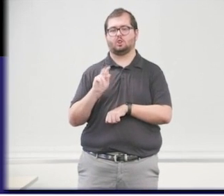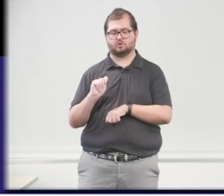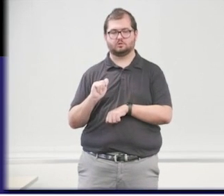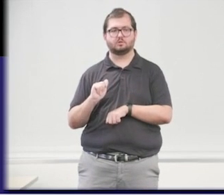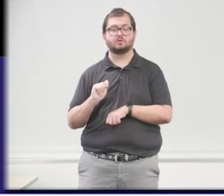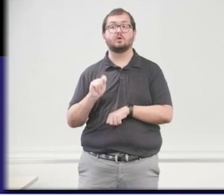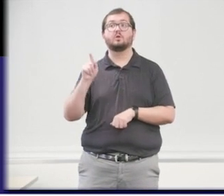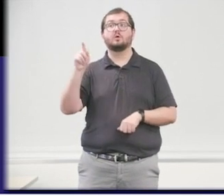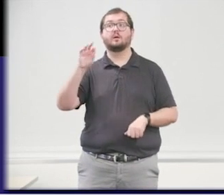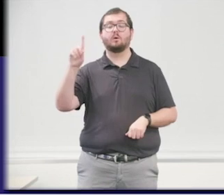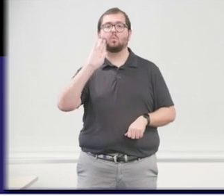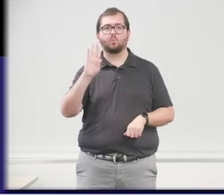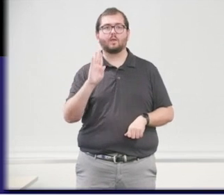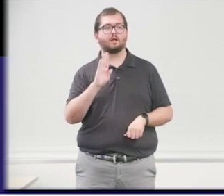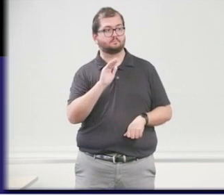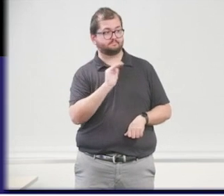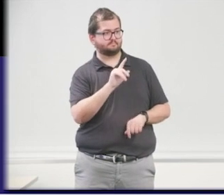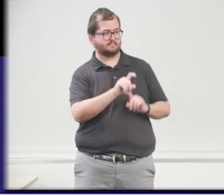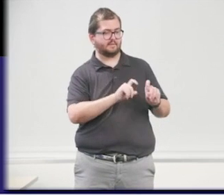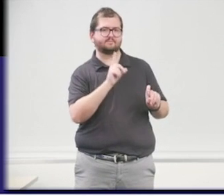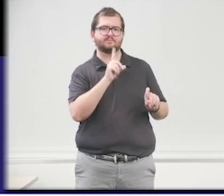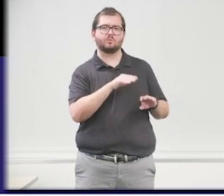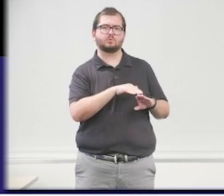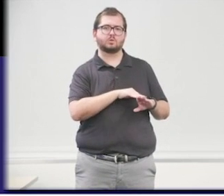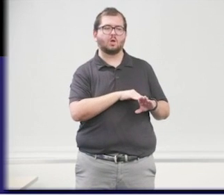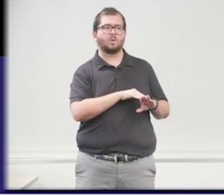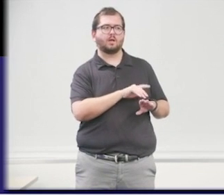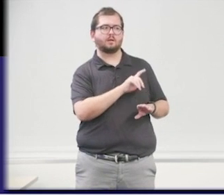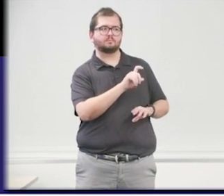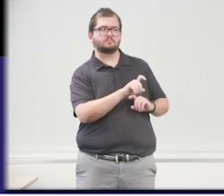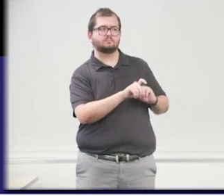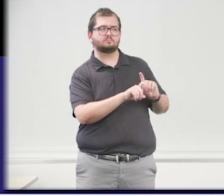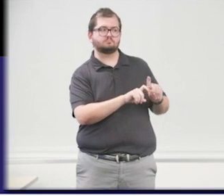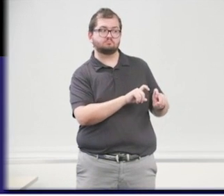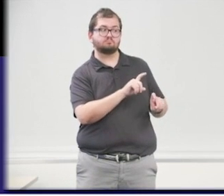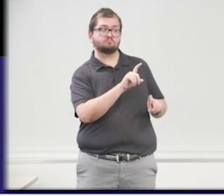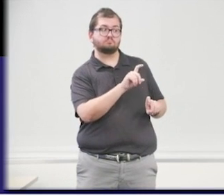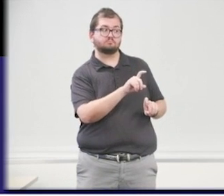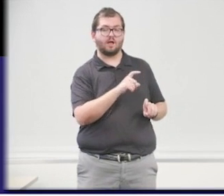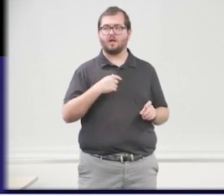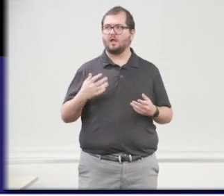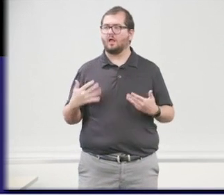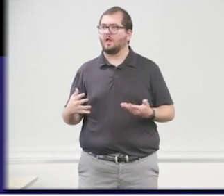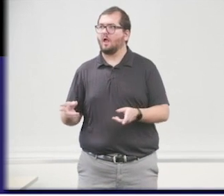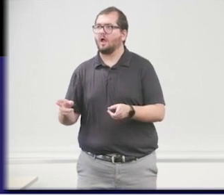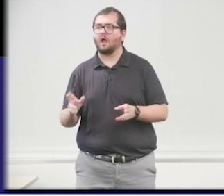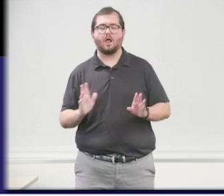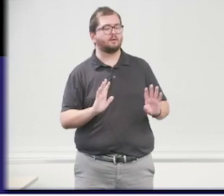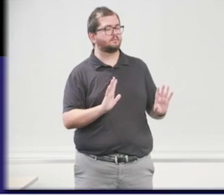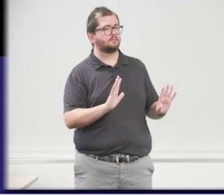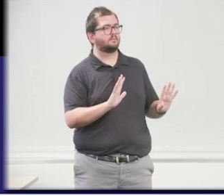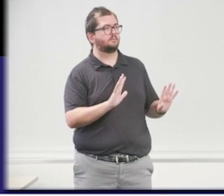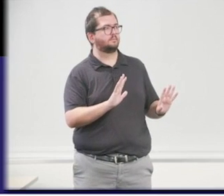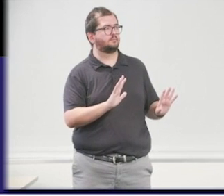speak very slowly and calculated. Well, we want to really speed it up, but they will get you to a